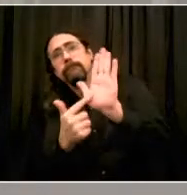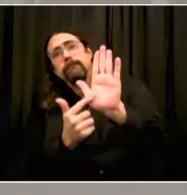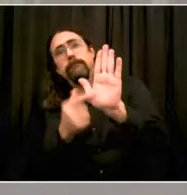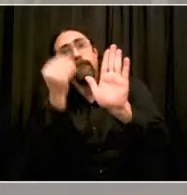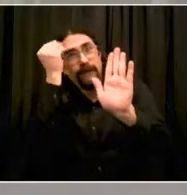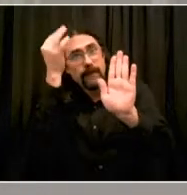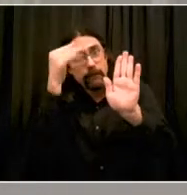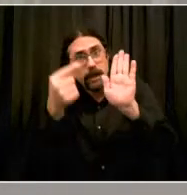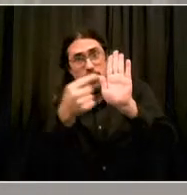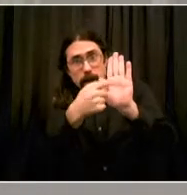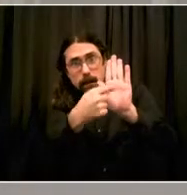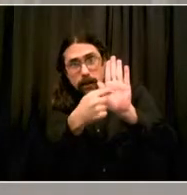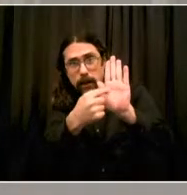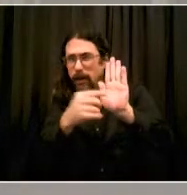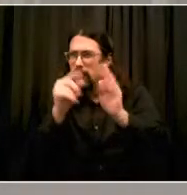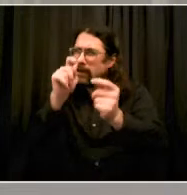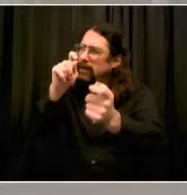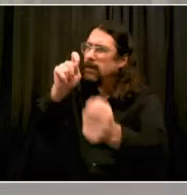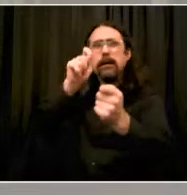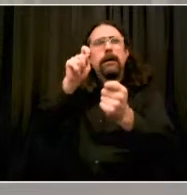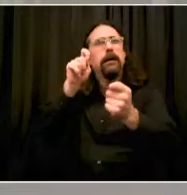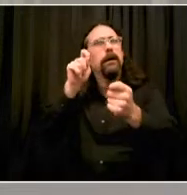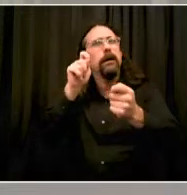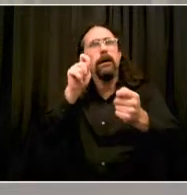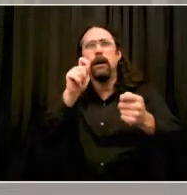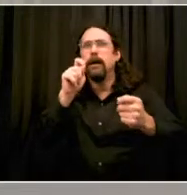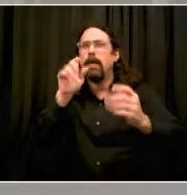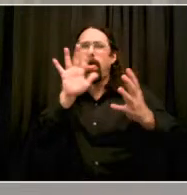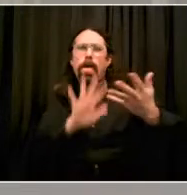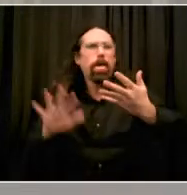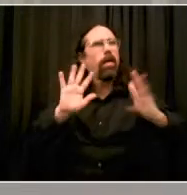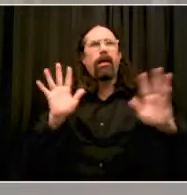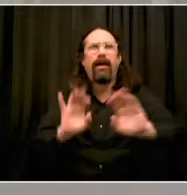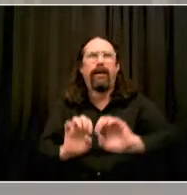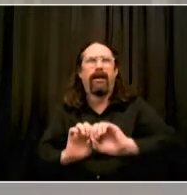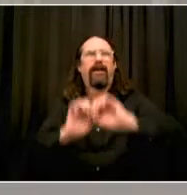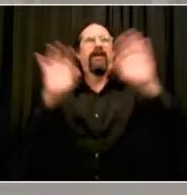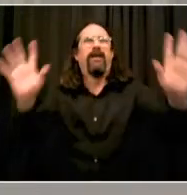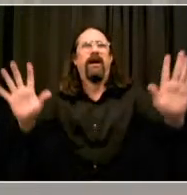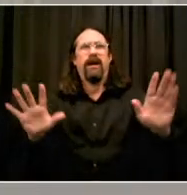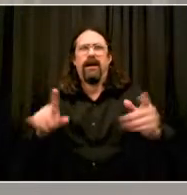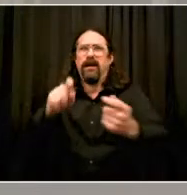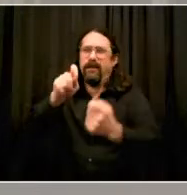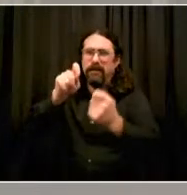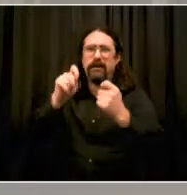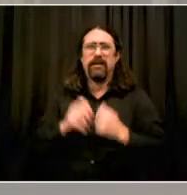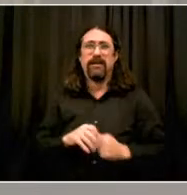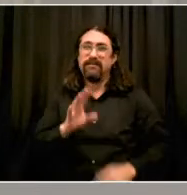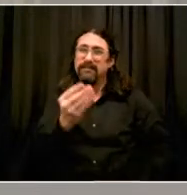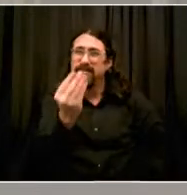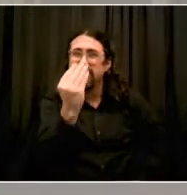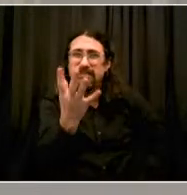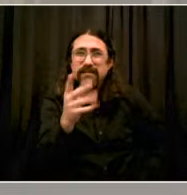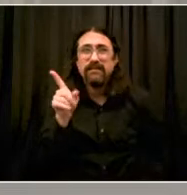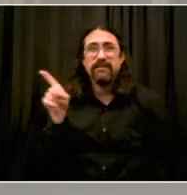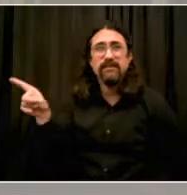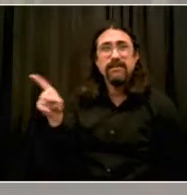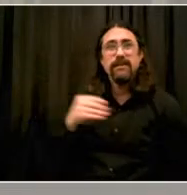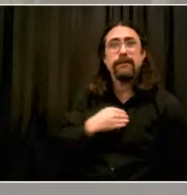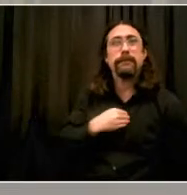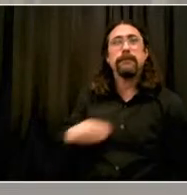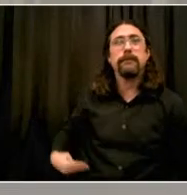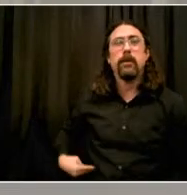data. One of the major differences, as the mayor has already pointed out, in the way that we count test positivity, the